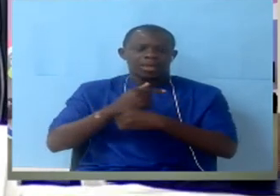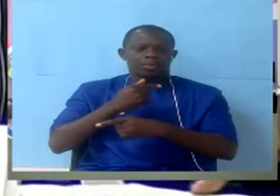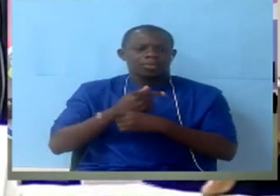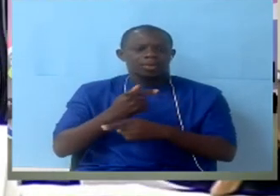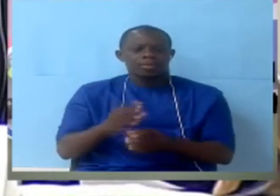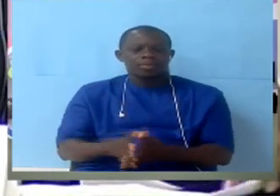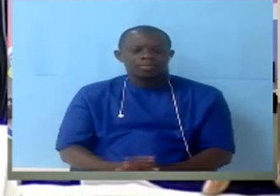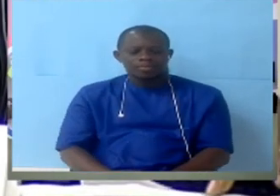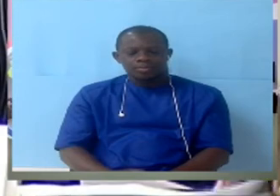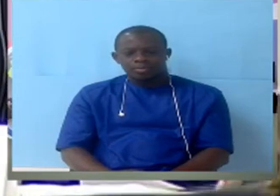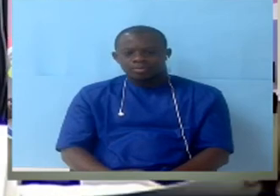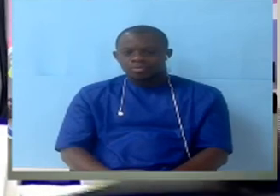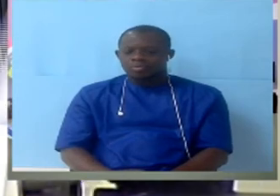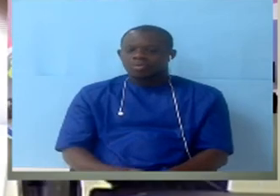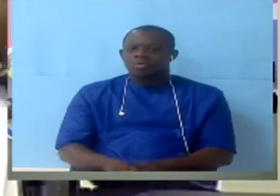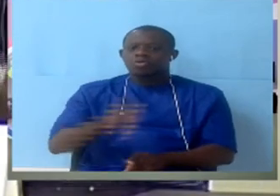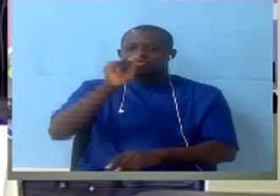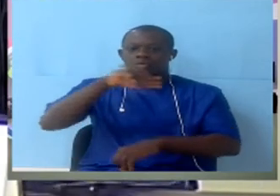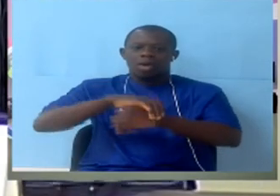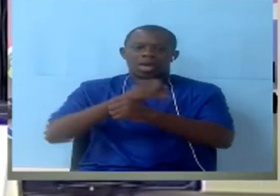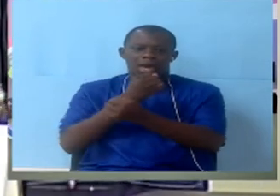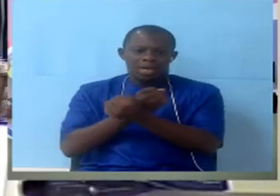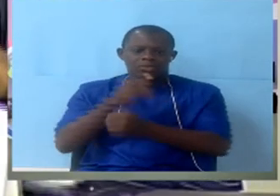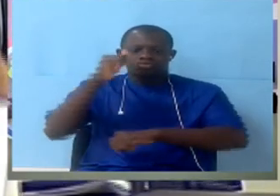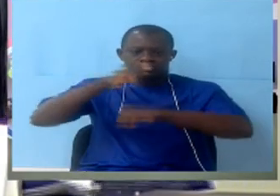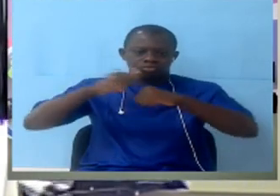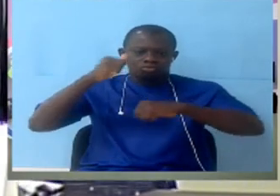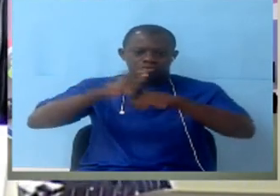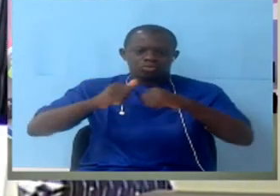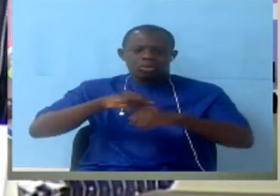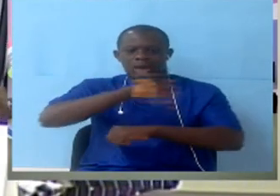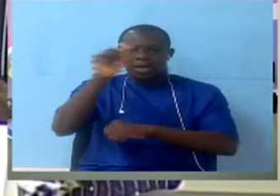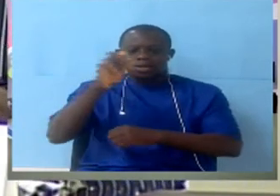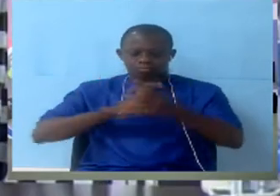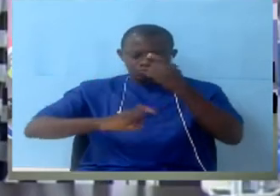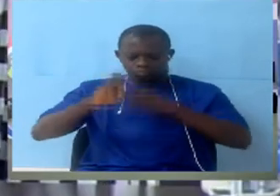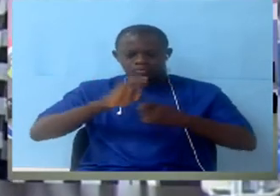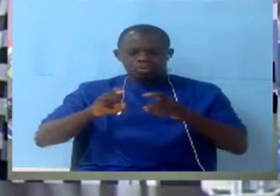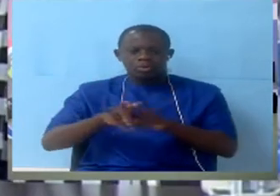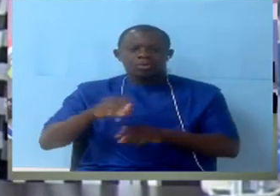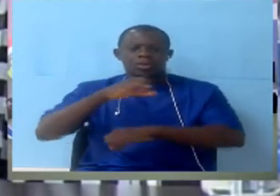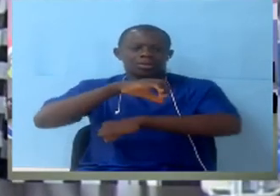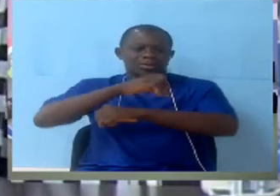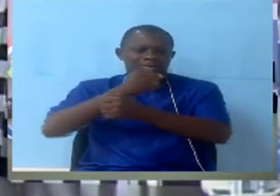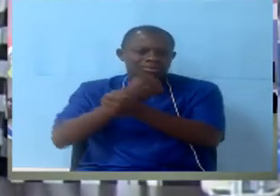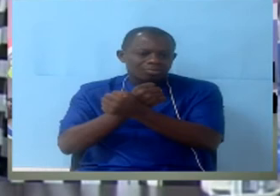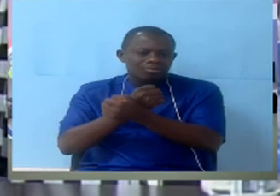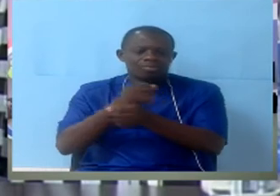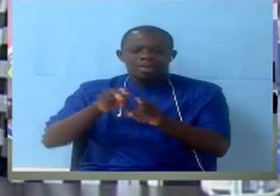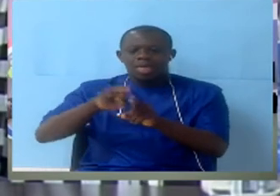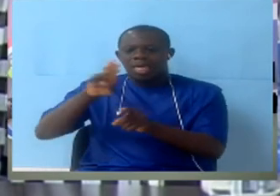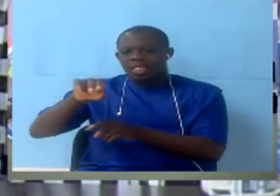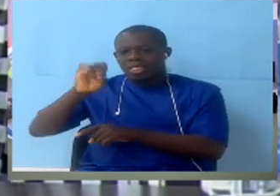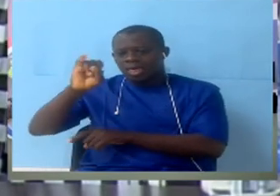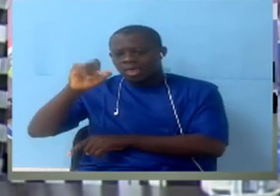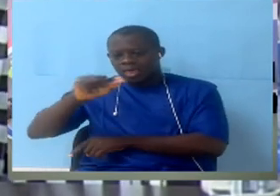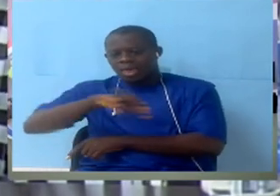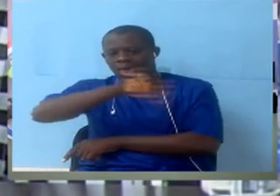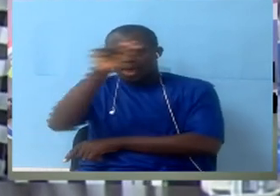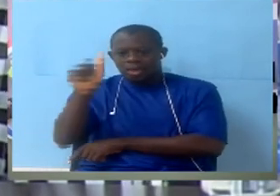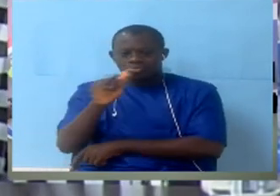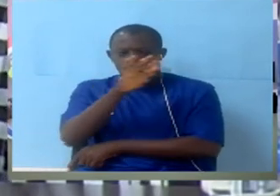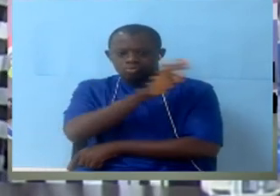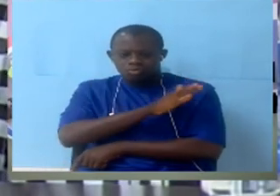na Bangkok nyame fana. Your arrest, torture, and further detention at the NIA and also